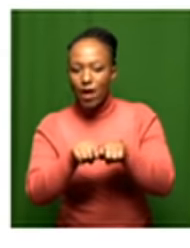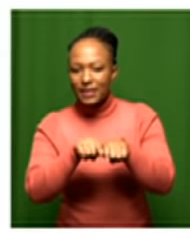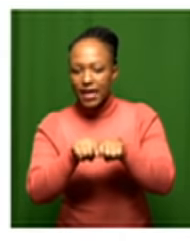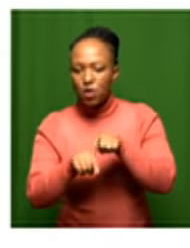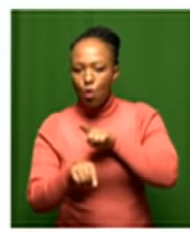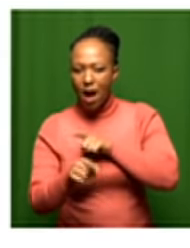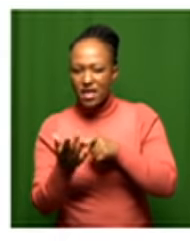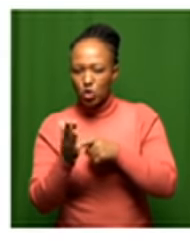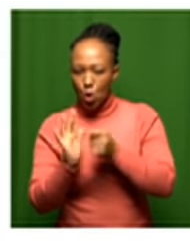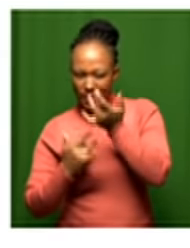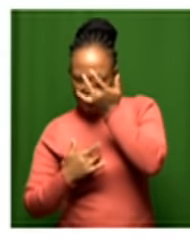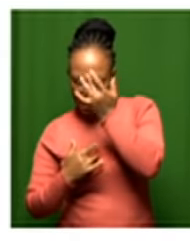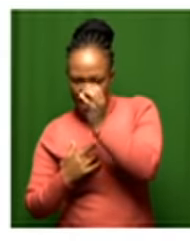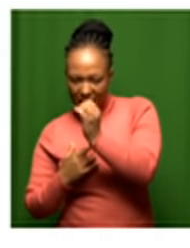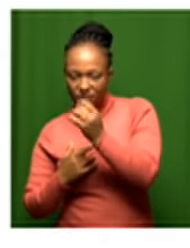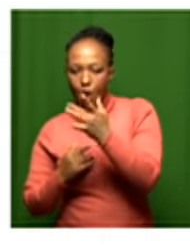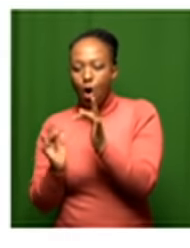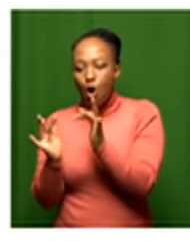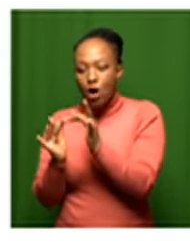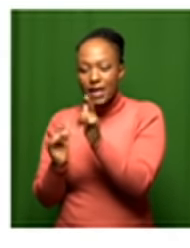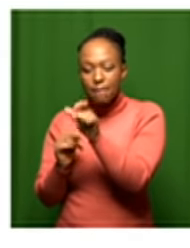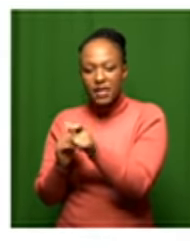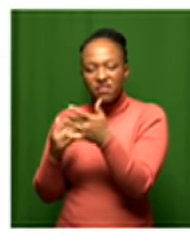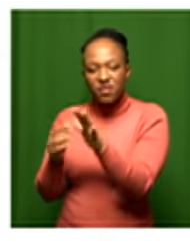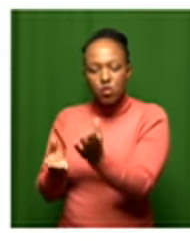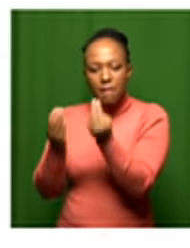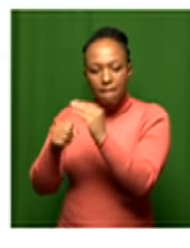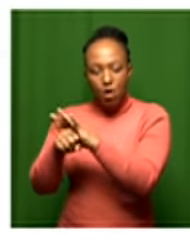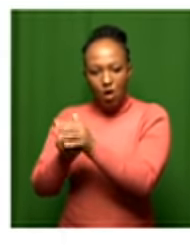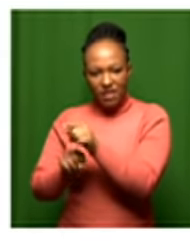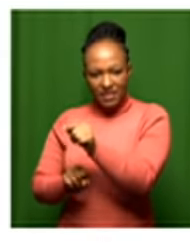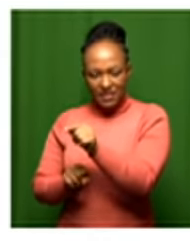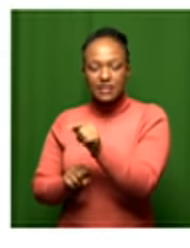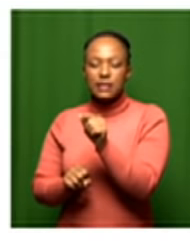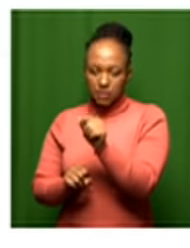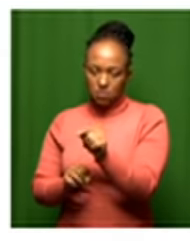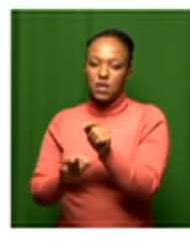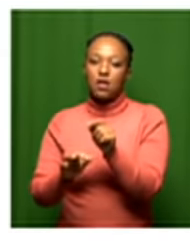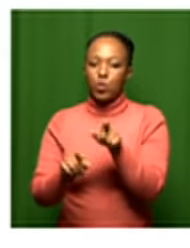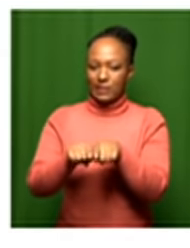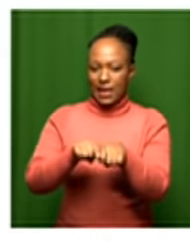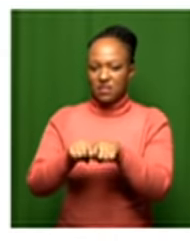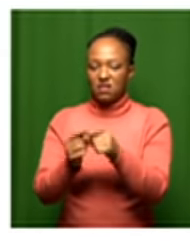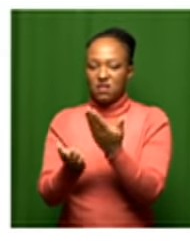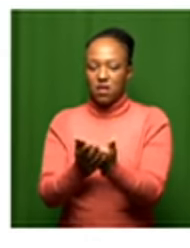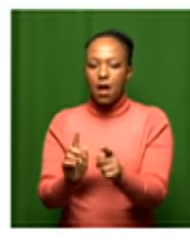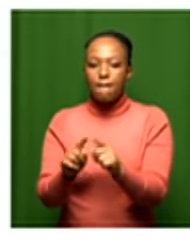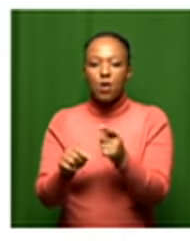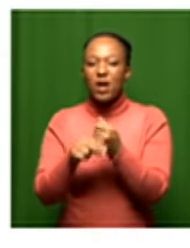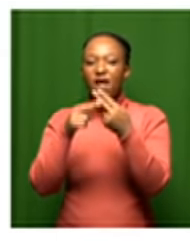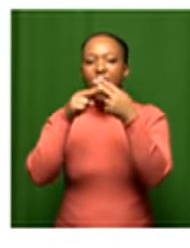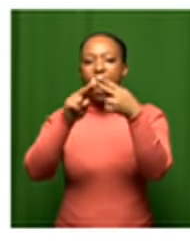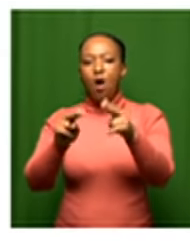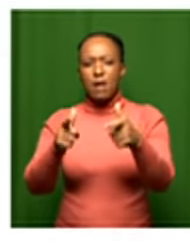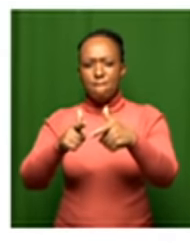symptoms or coming into contact with a positive person. So therefore, we don't really go out and